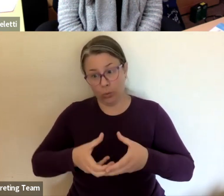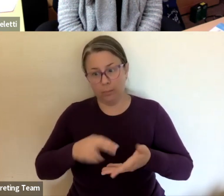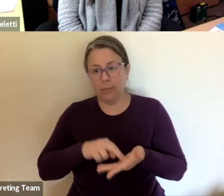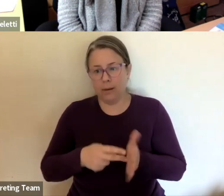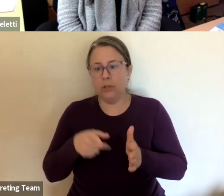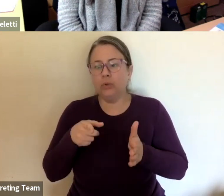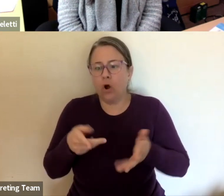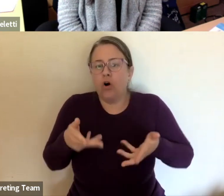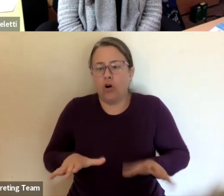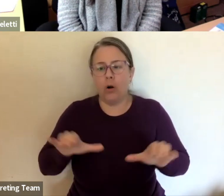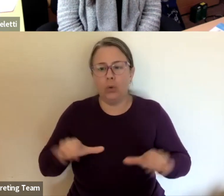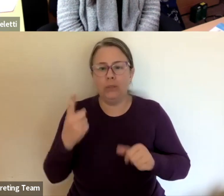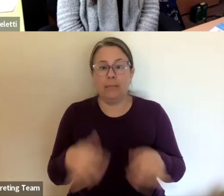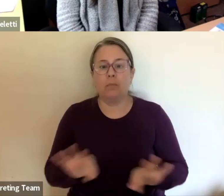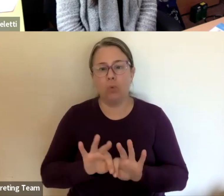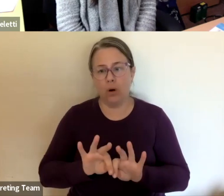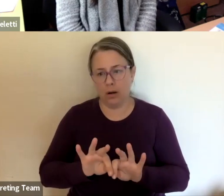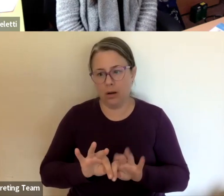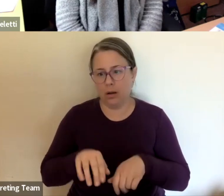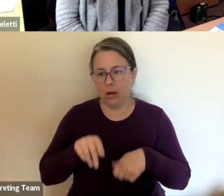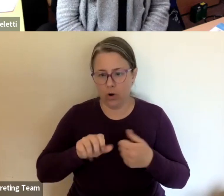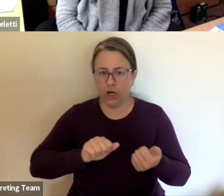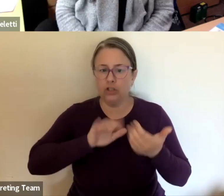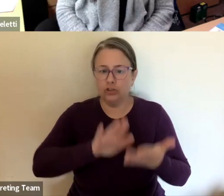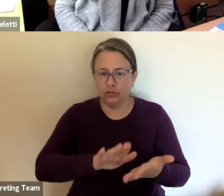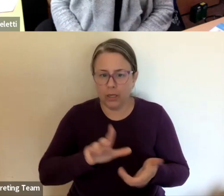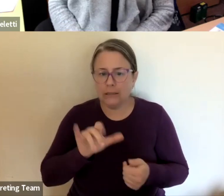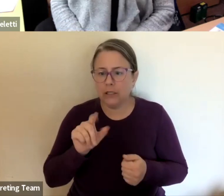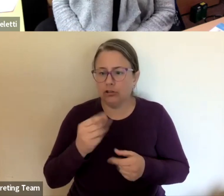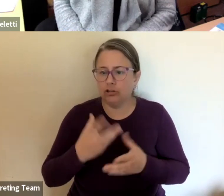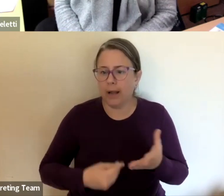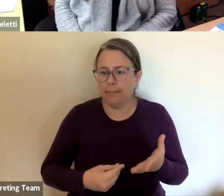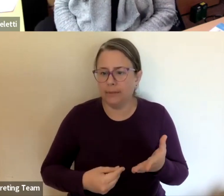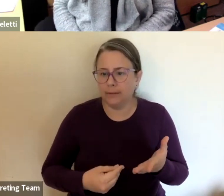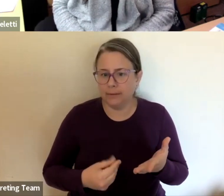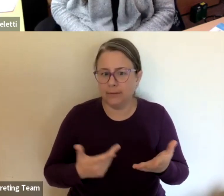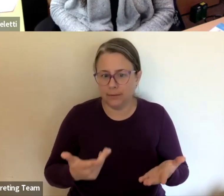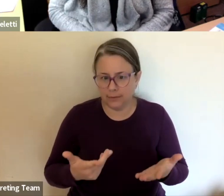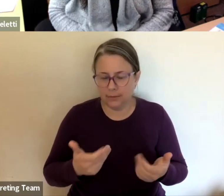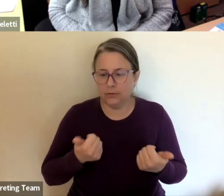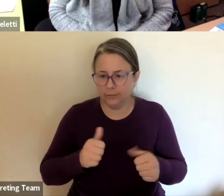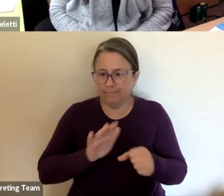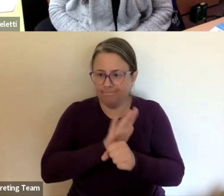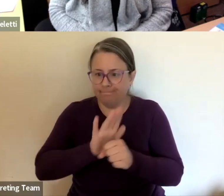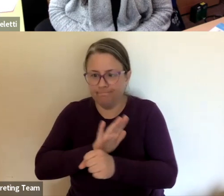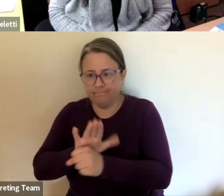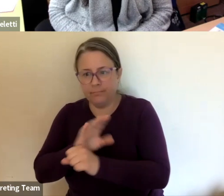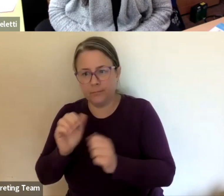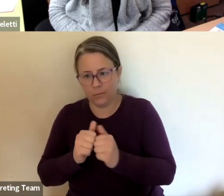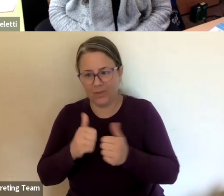literature. And you can't necessarily then also have all other aspects of diversity